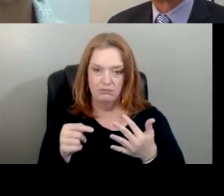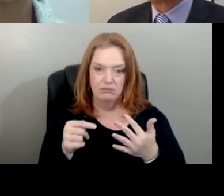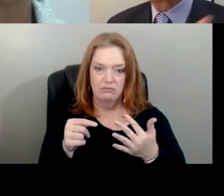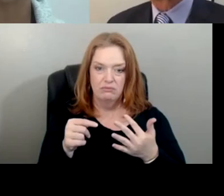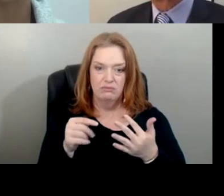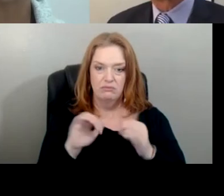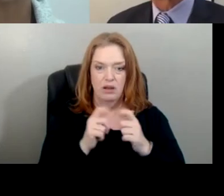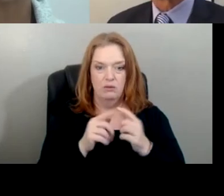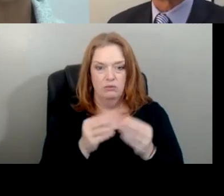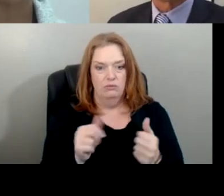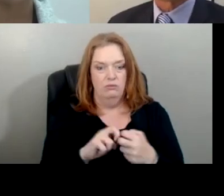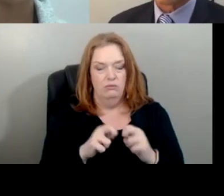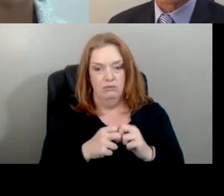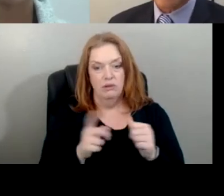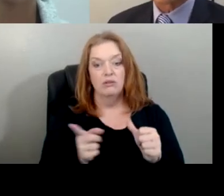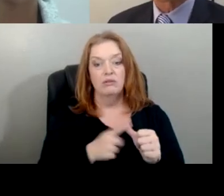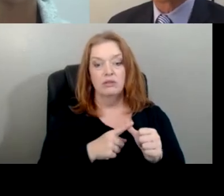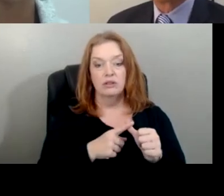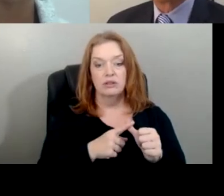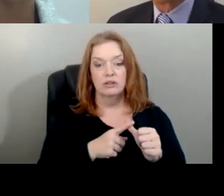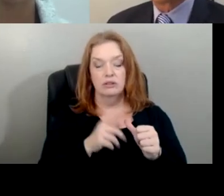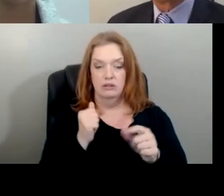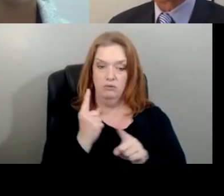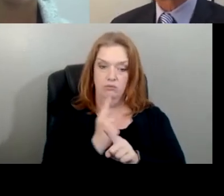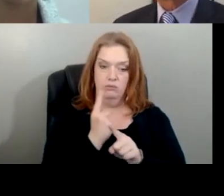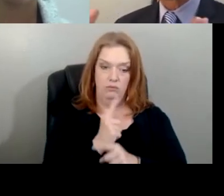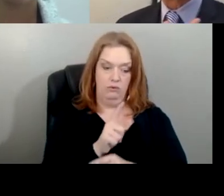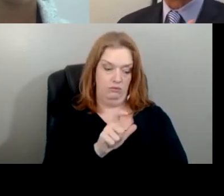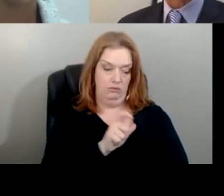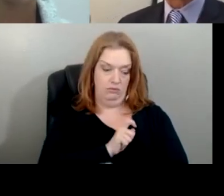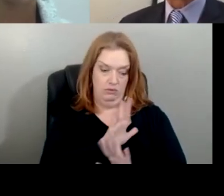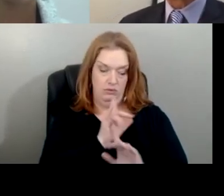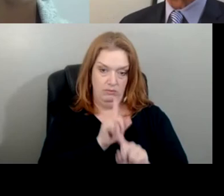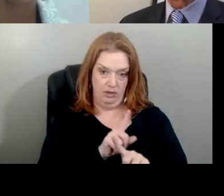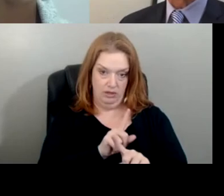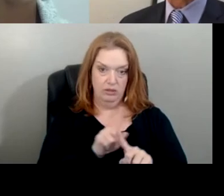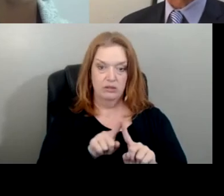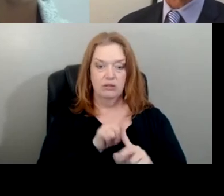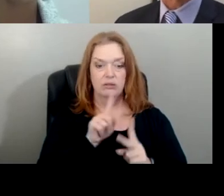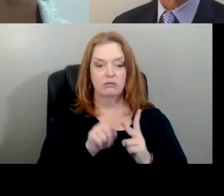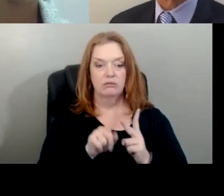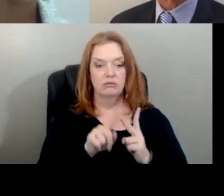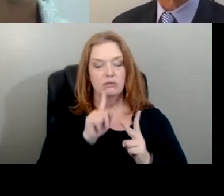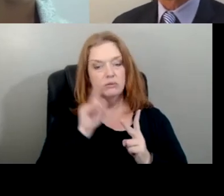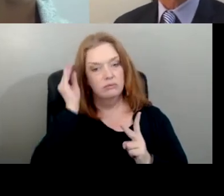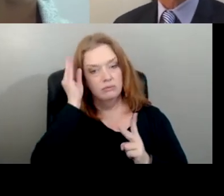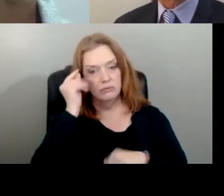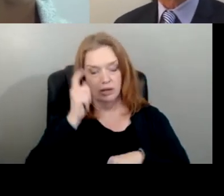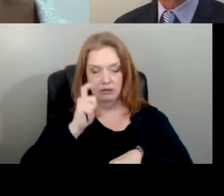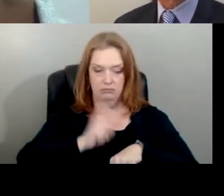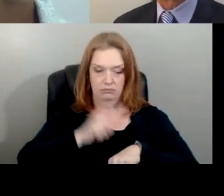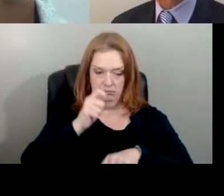is obviously an effective law enforcement response. Next is kind of that thoughtful and timely integration of